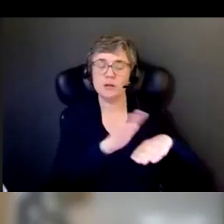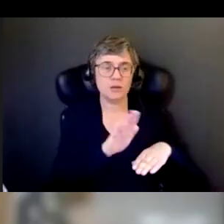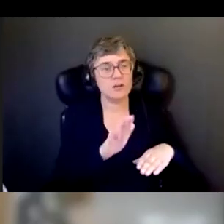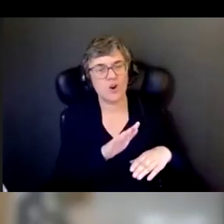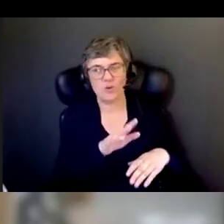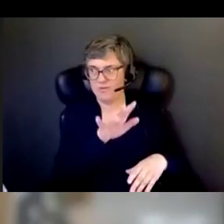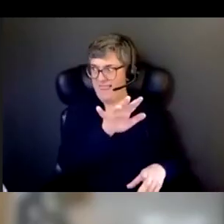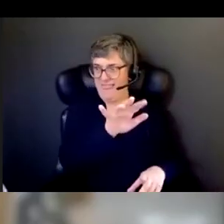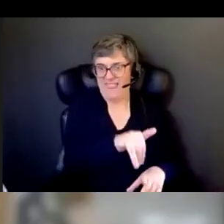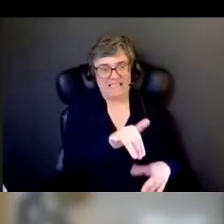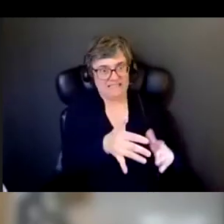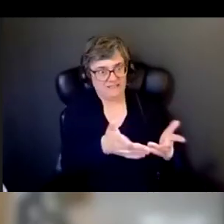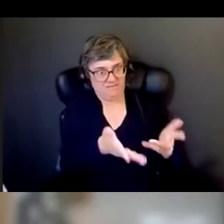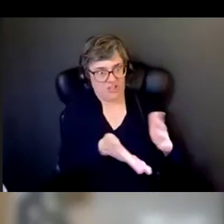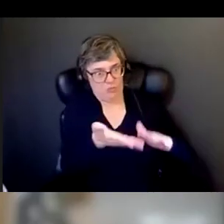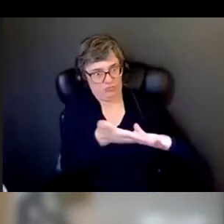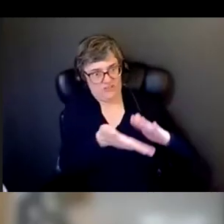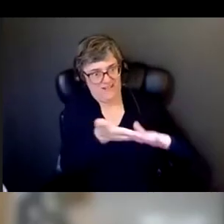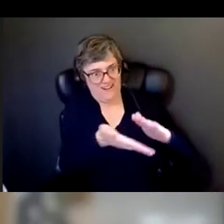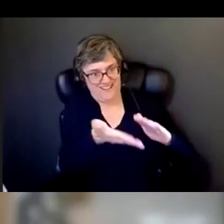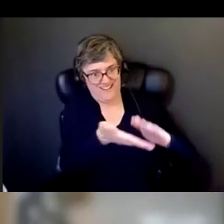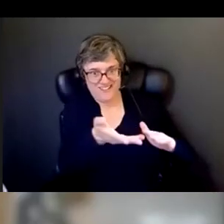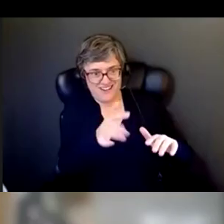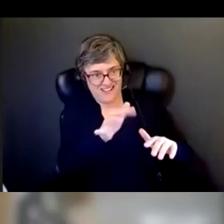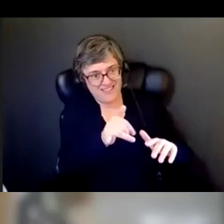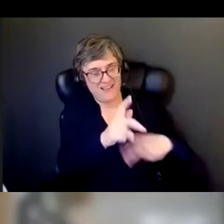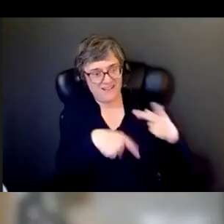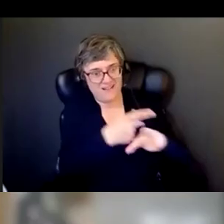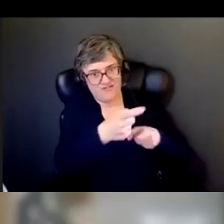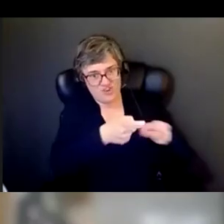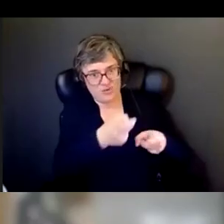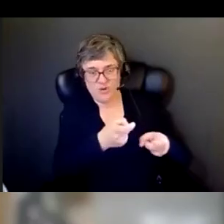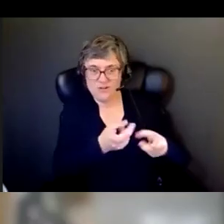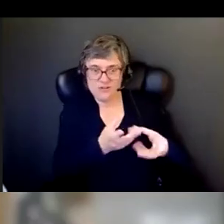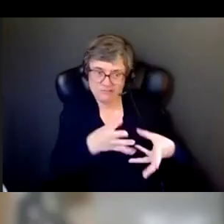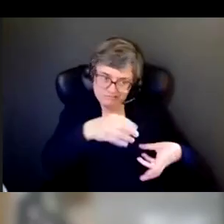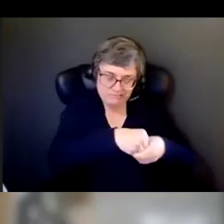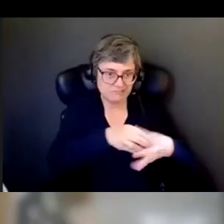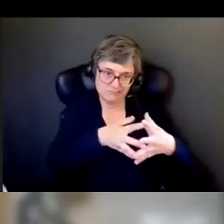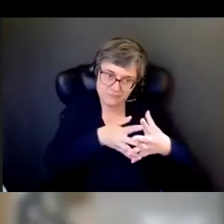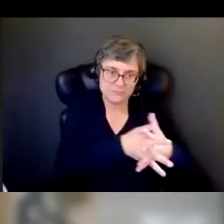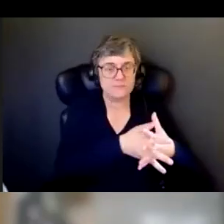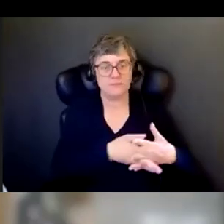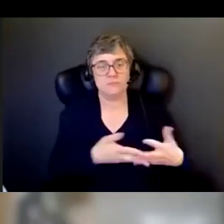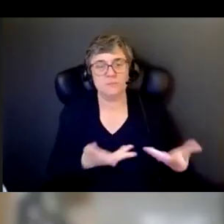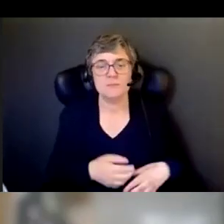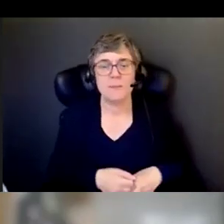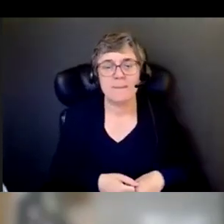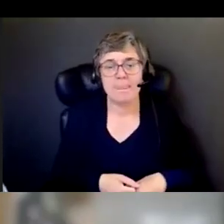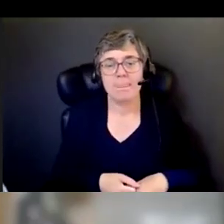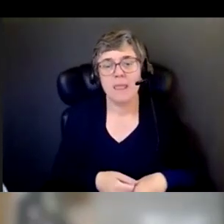the actual operating norms of the setting itself. And the Convention of the Rights, I'll talk about the convention